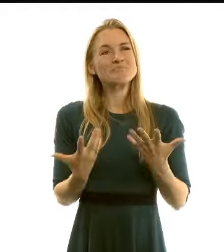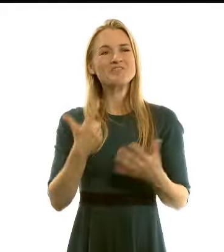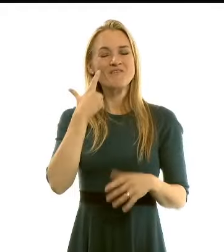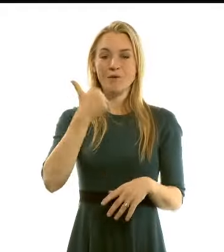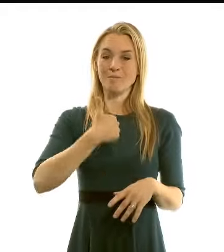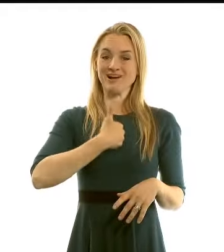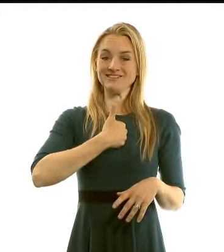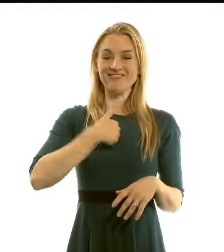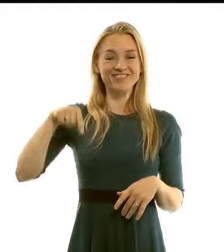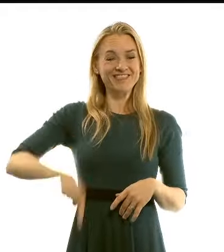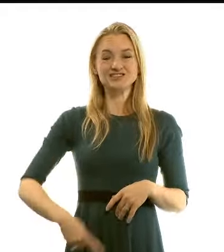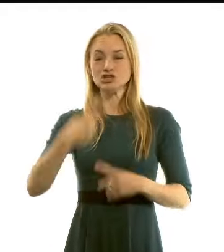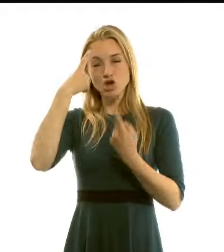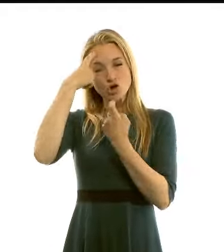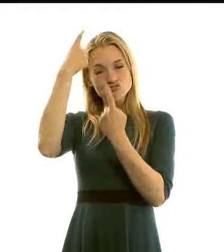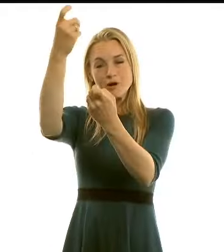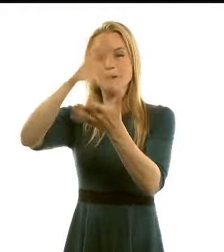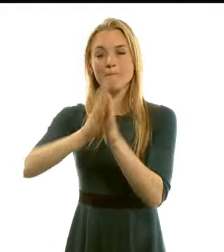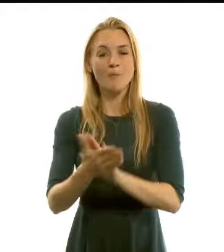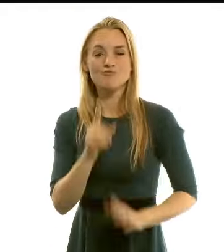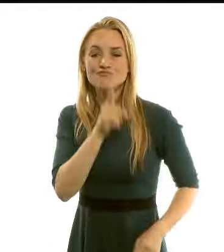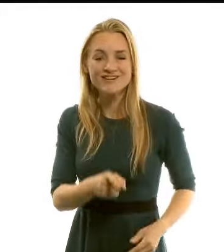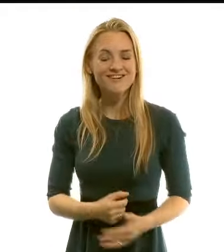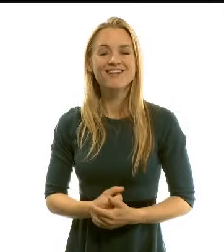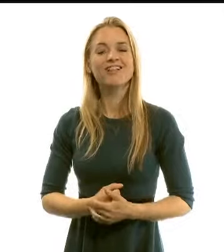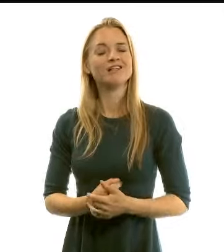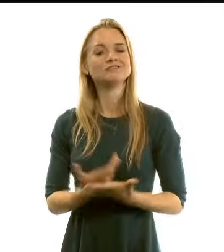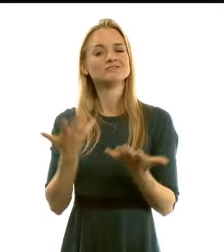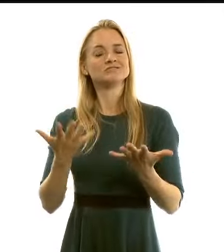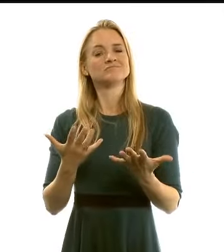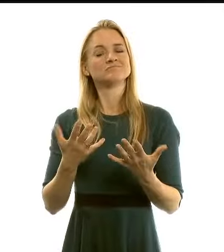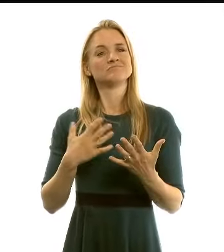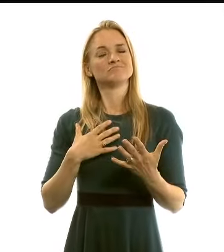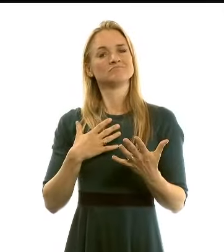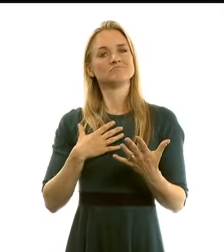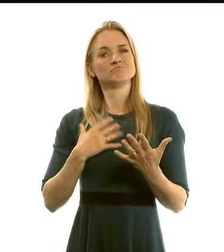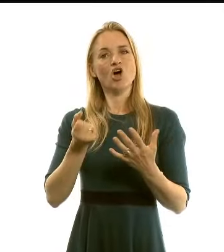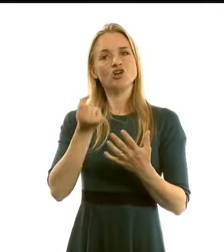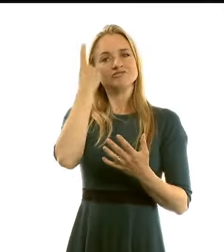dream come true. You know, the idea that something that I was a part of,